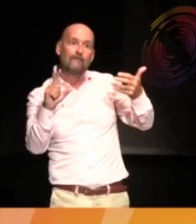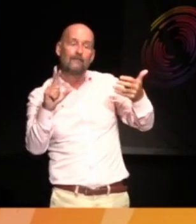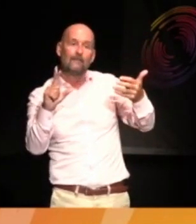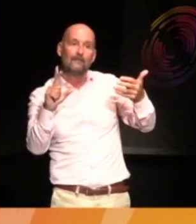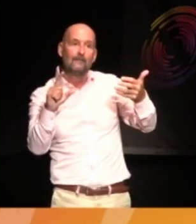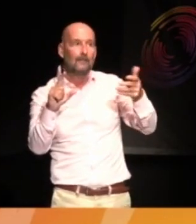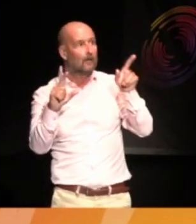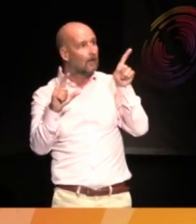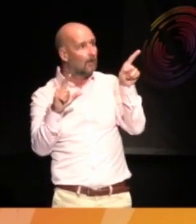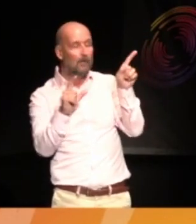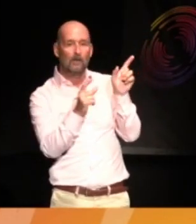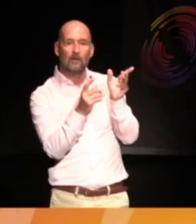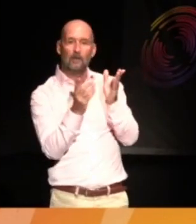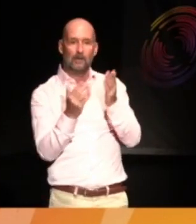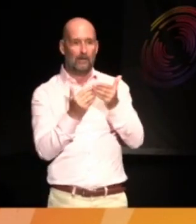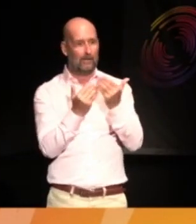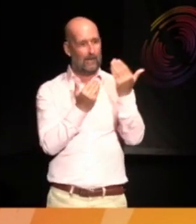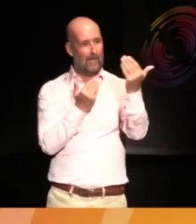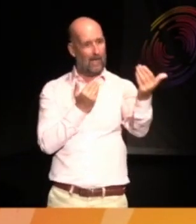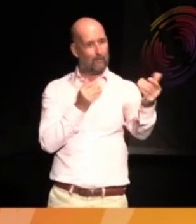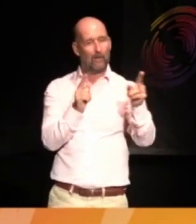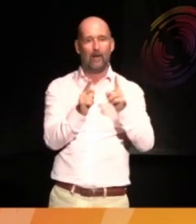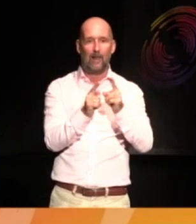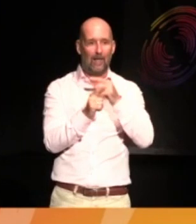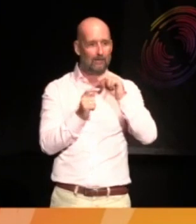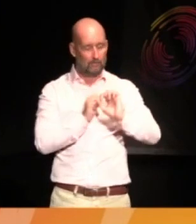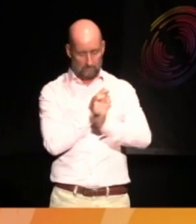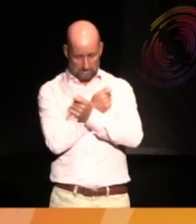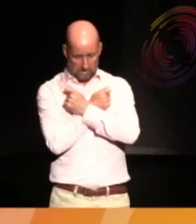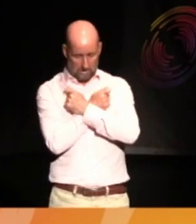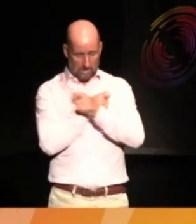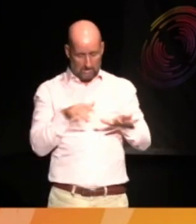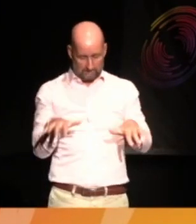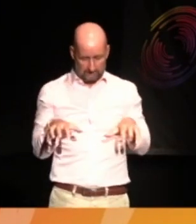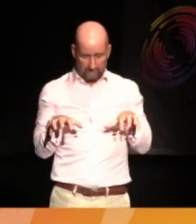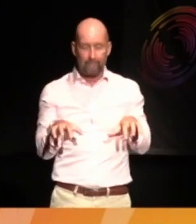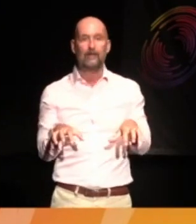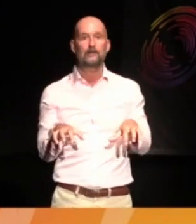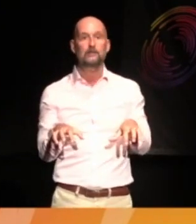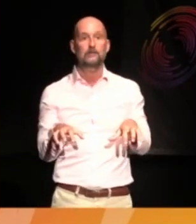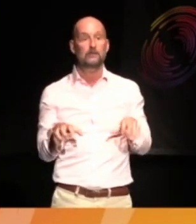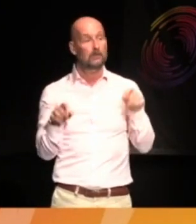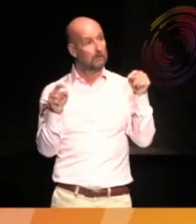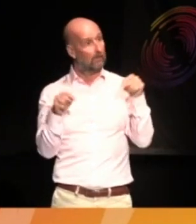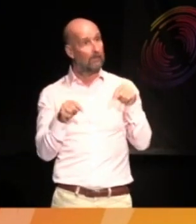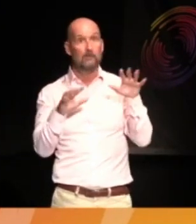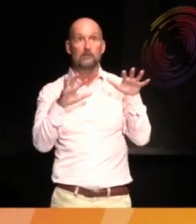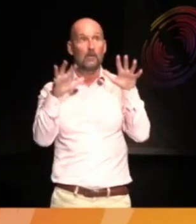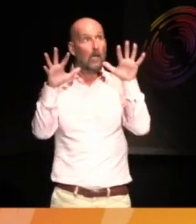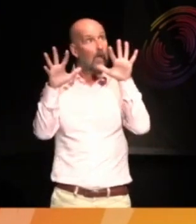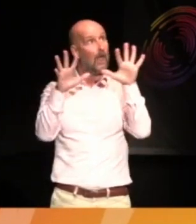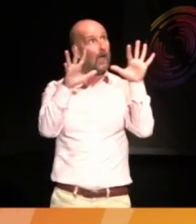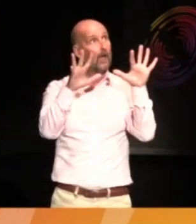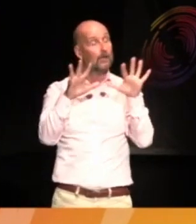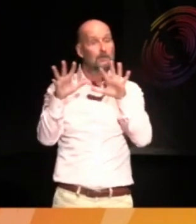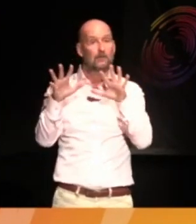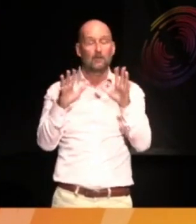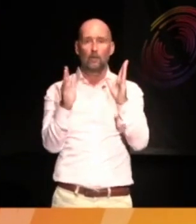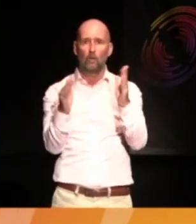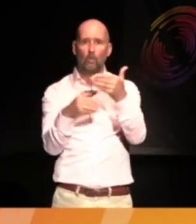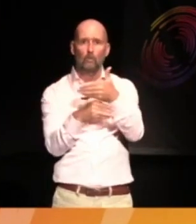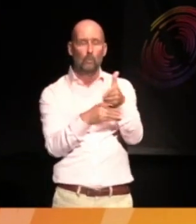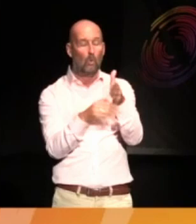a gap between us the size of a sphinx. In this feathery winter light, the doorway shifts